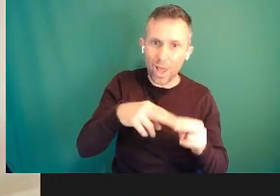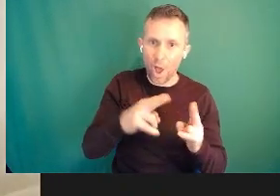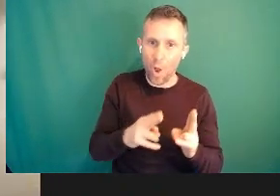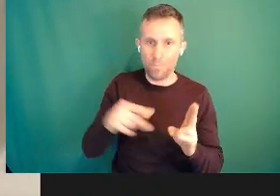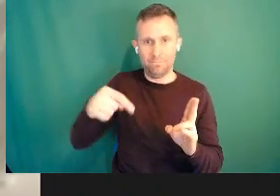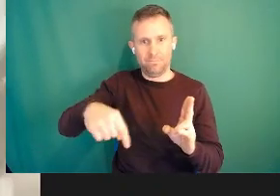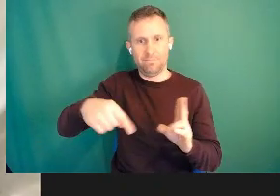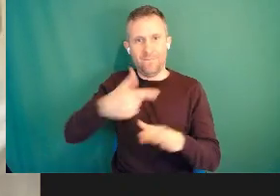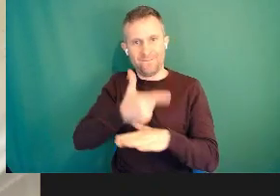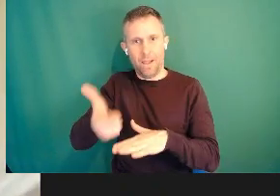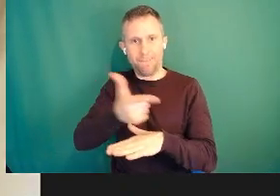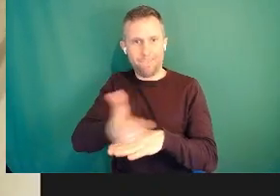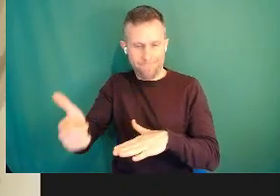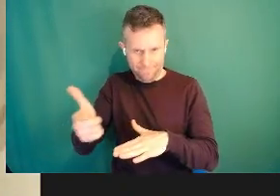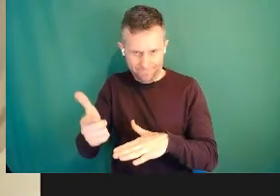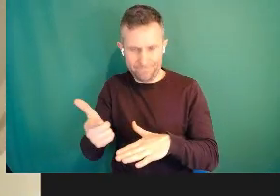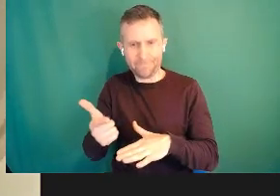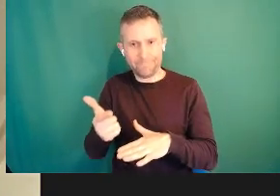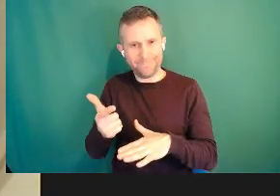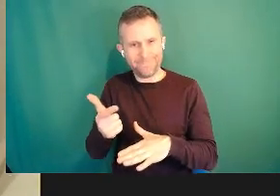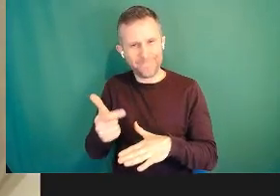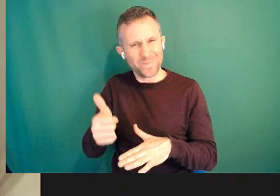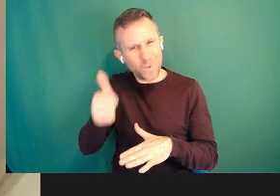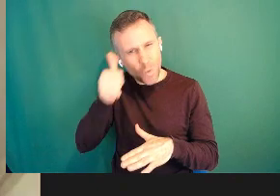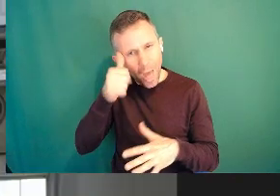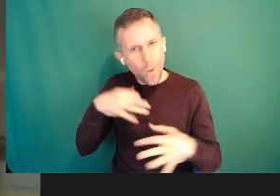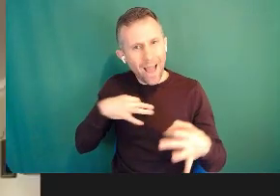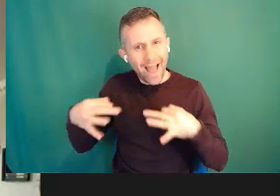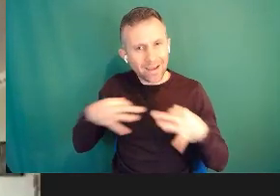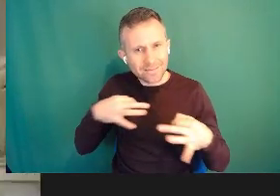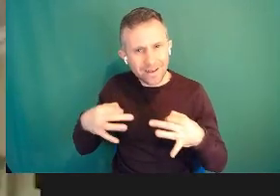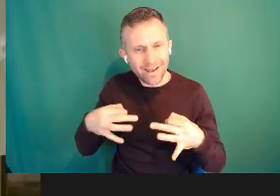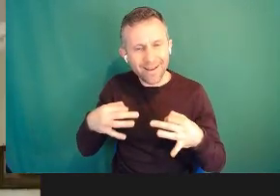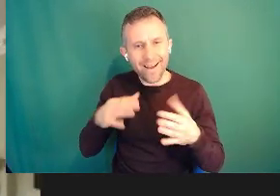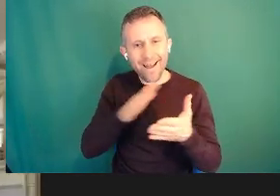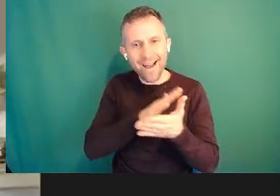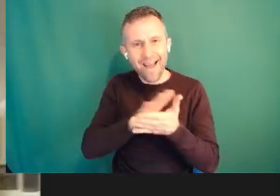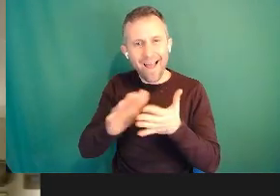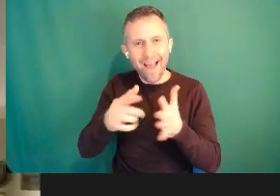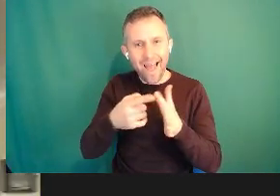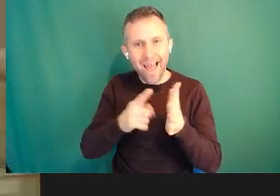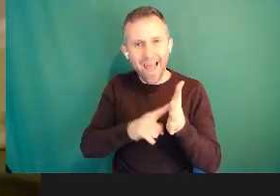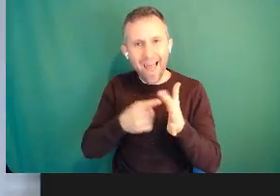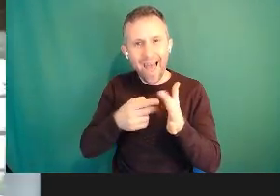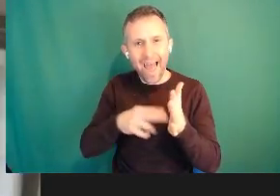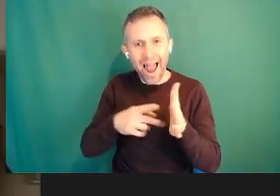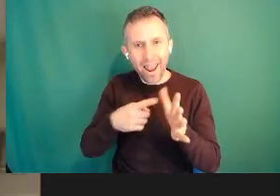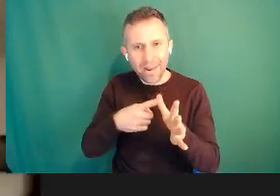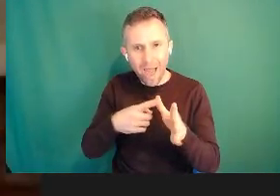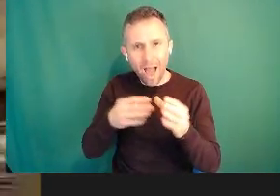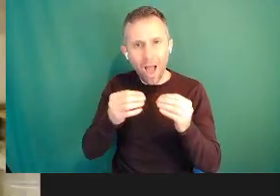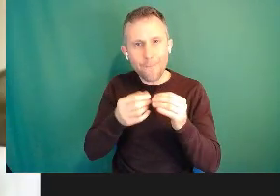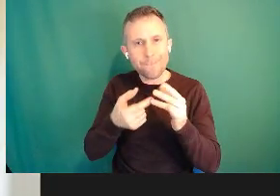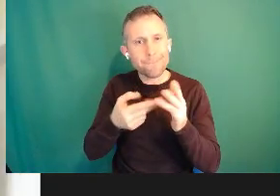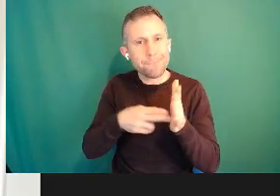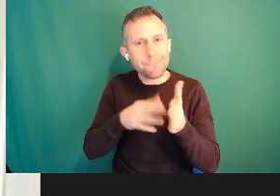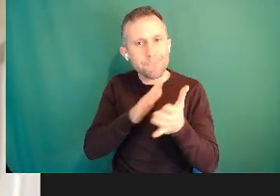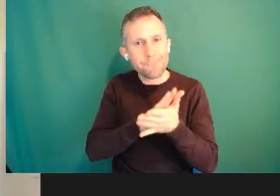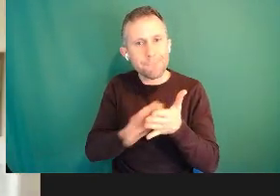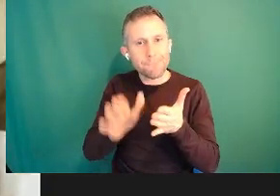filmed in our morning room, which is this space here. And this is her art